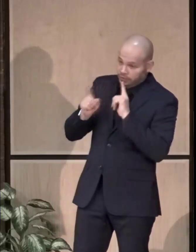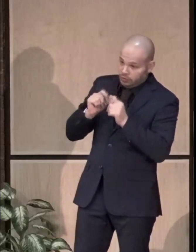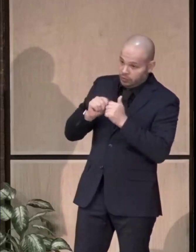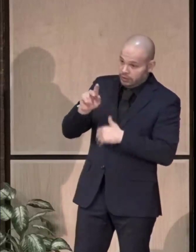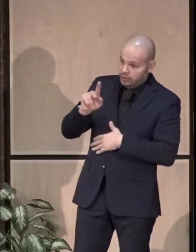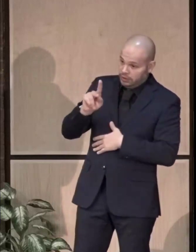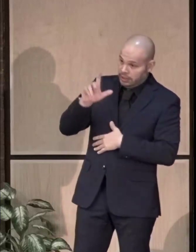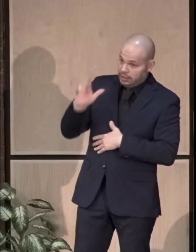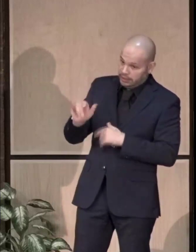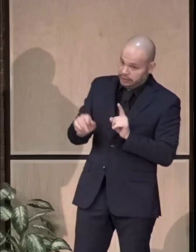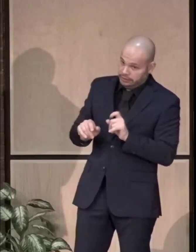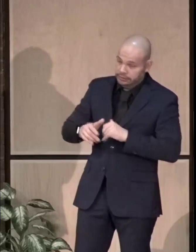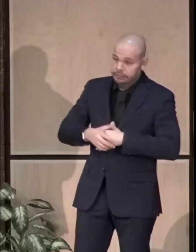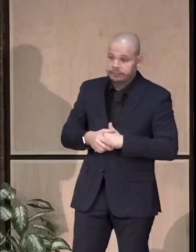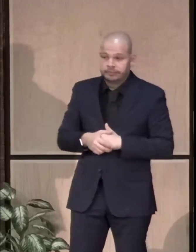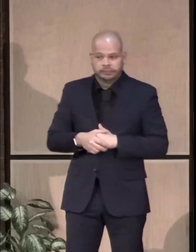in front of you?